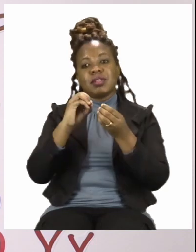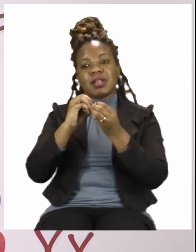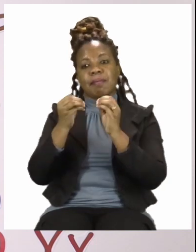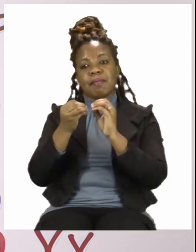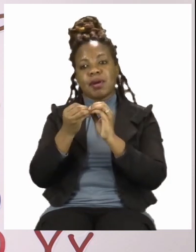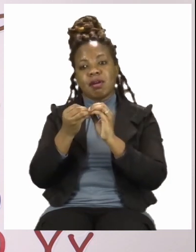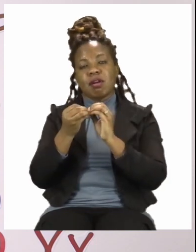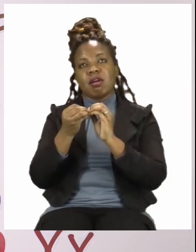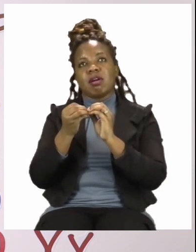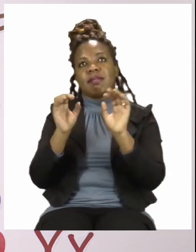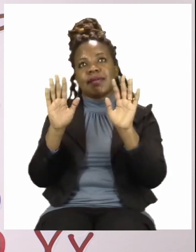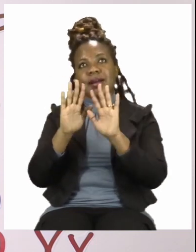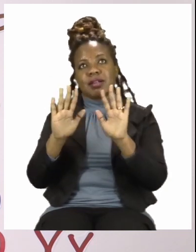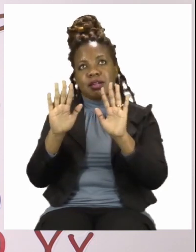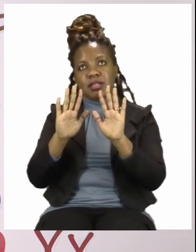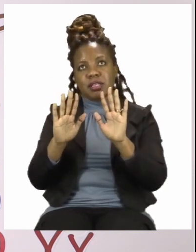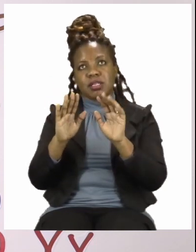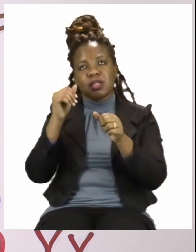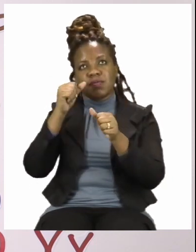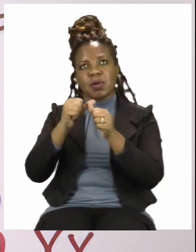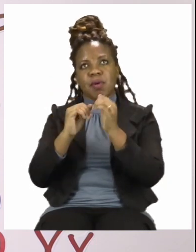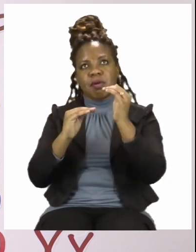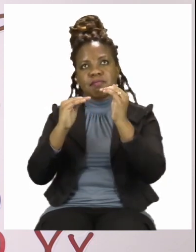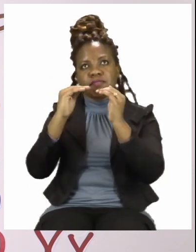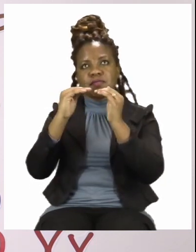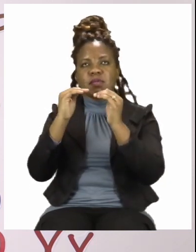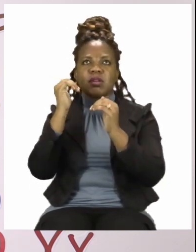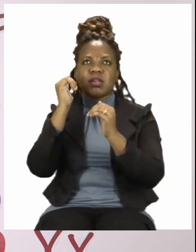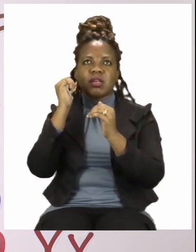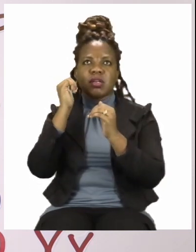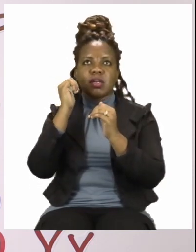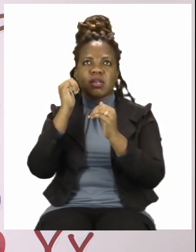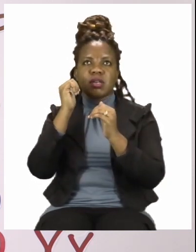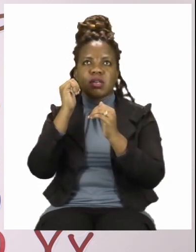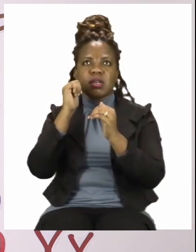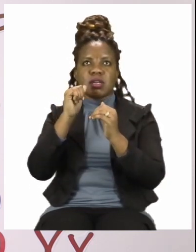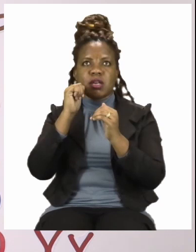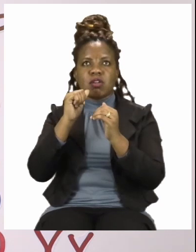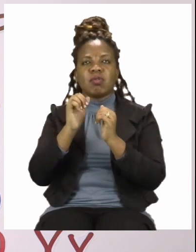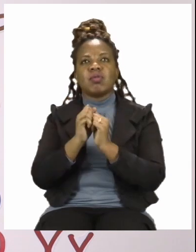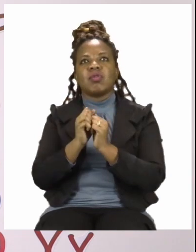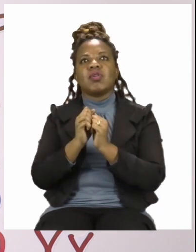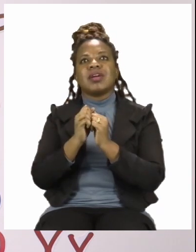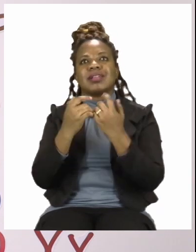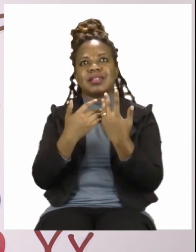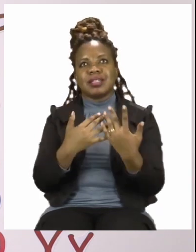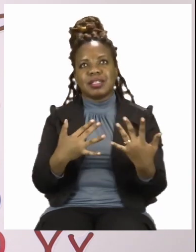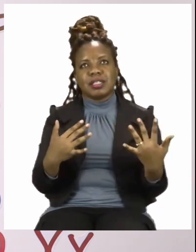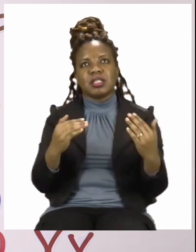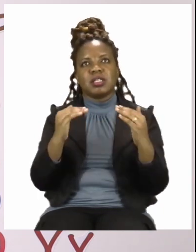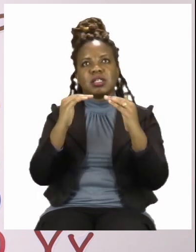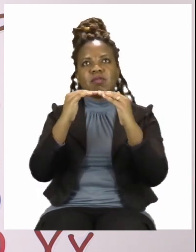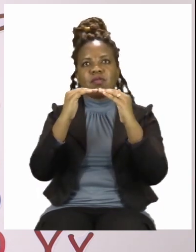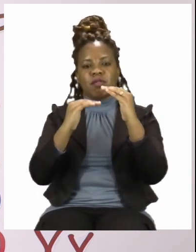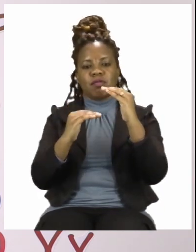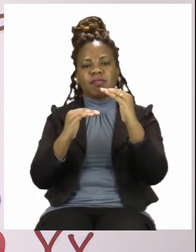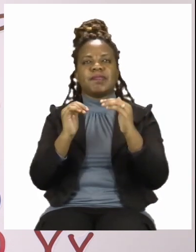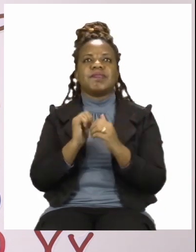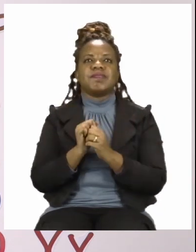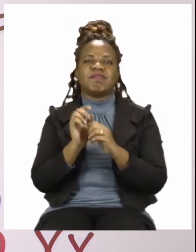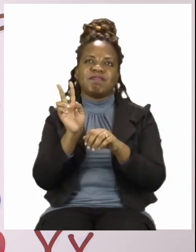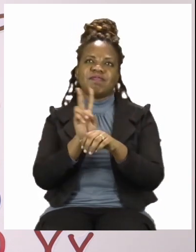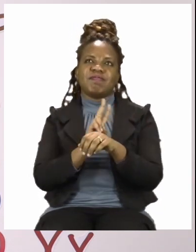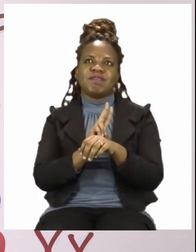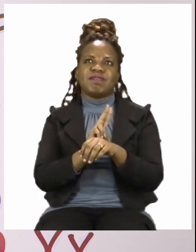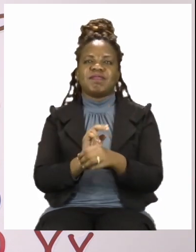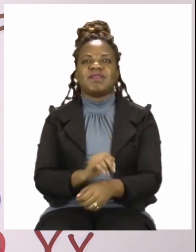even, green for odd. Have fun with both exercises, and I'll see you soon after the advert break.